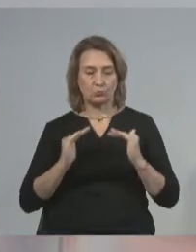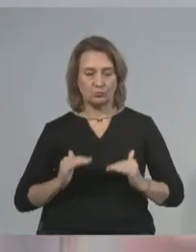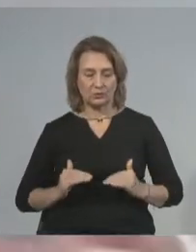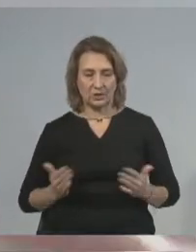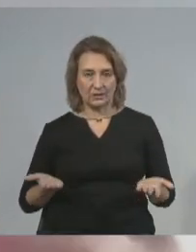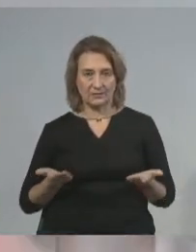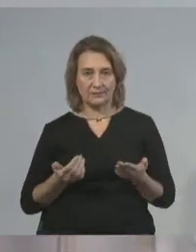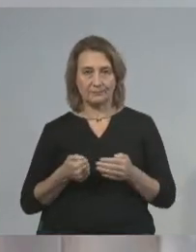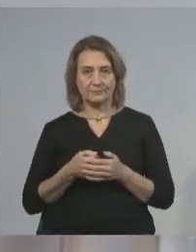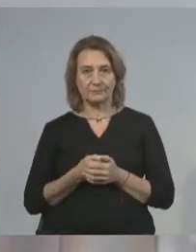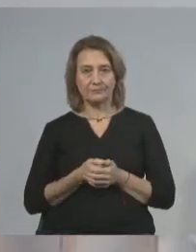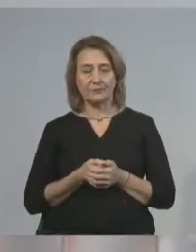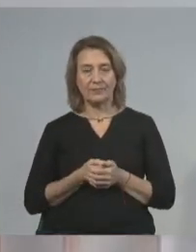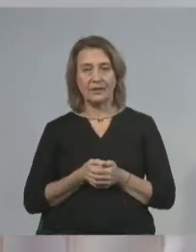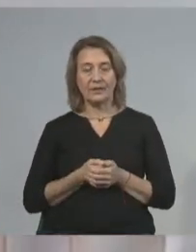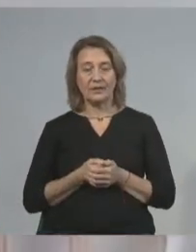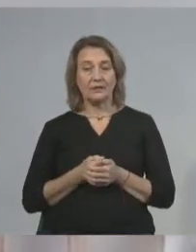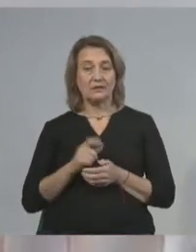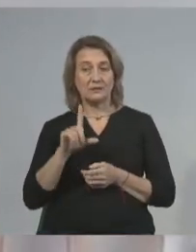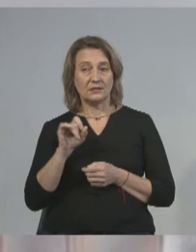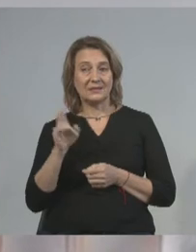but you know if